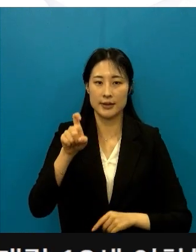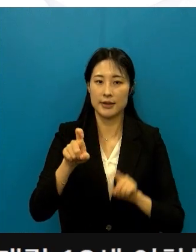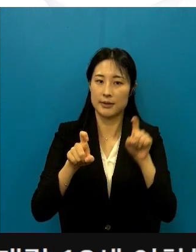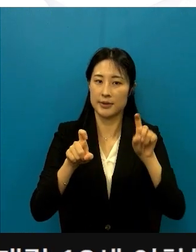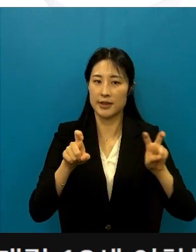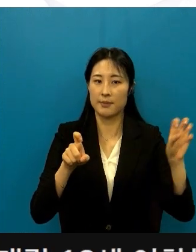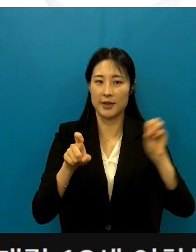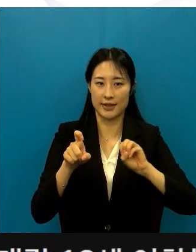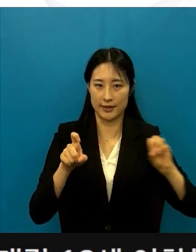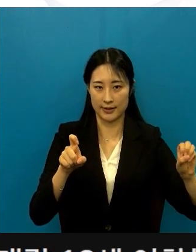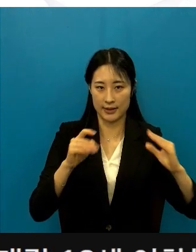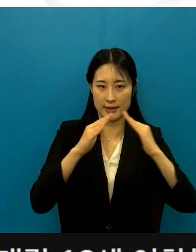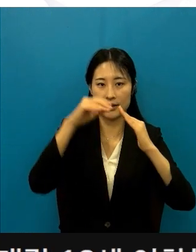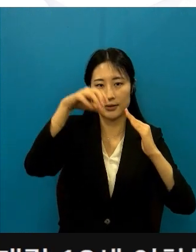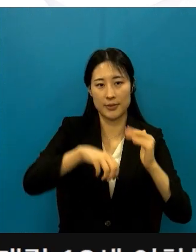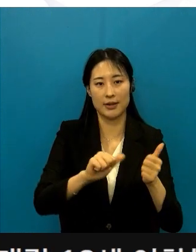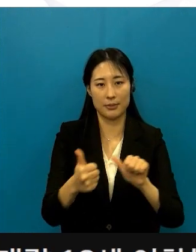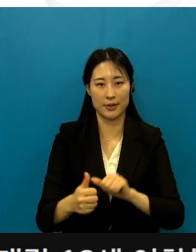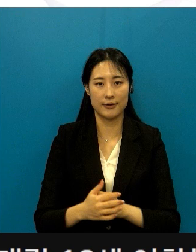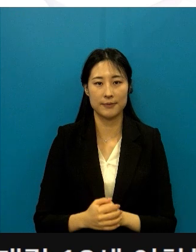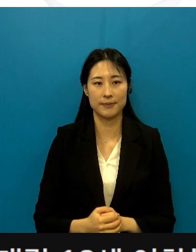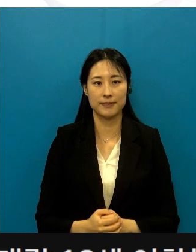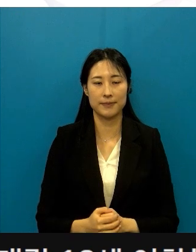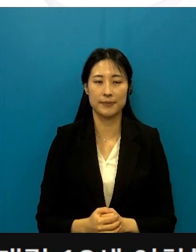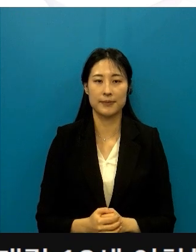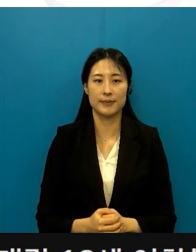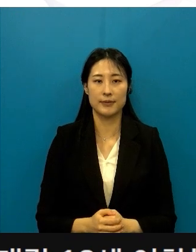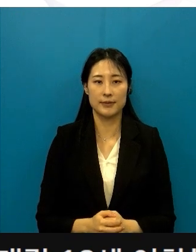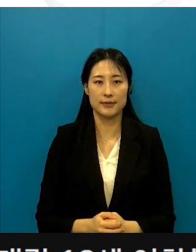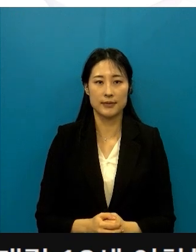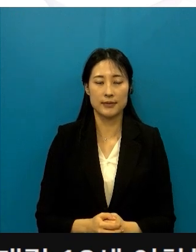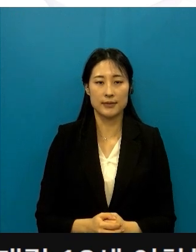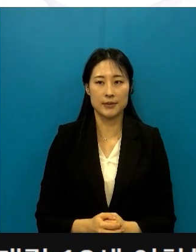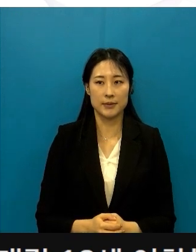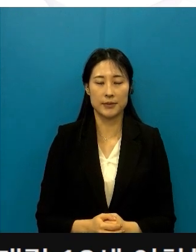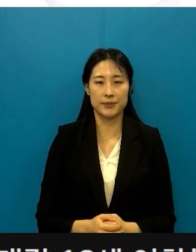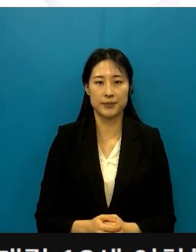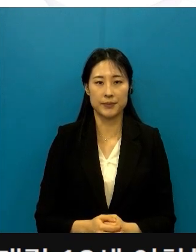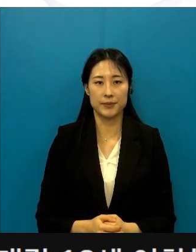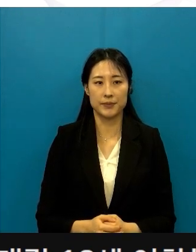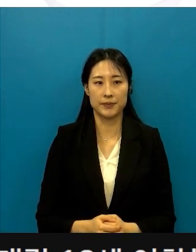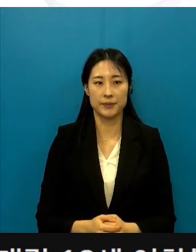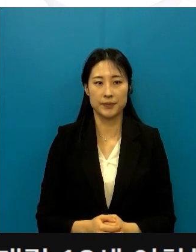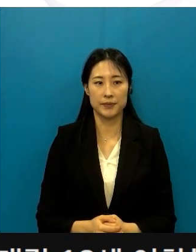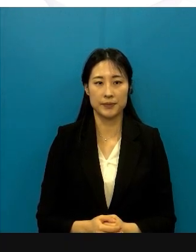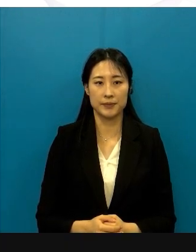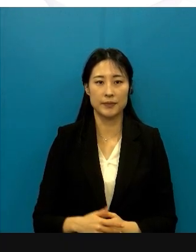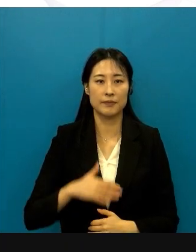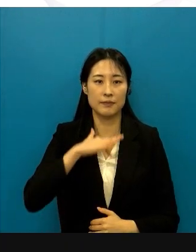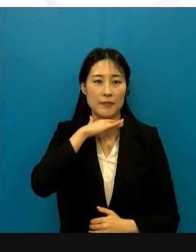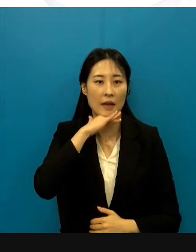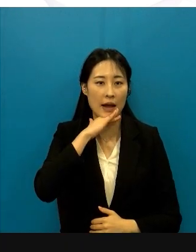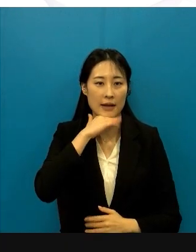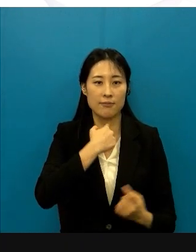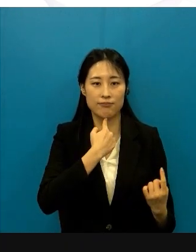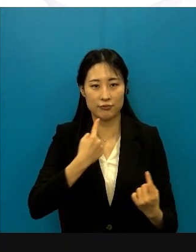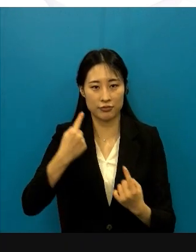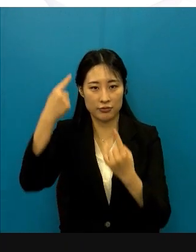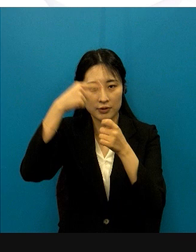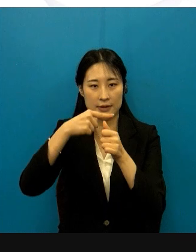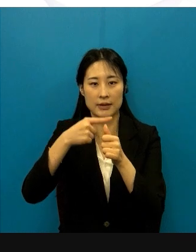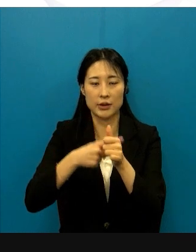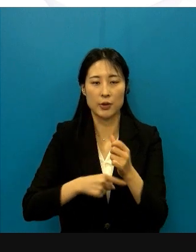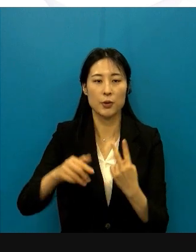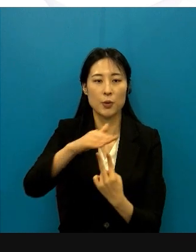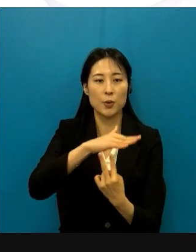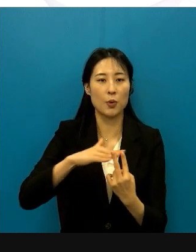not surprisingly, with increasing age, the percentage of those dying in a care home increases. So towards the right of